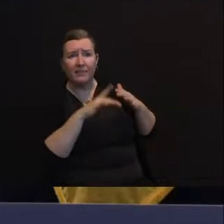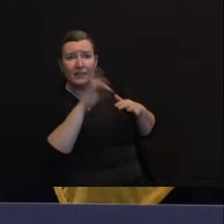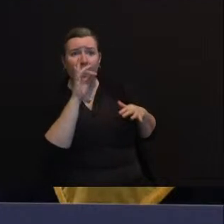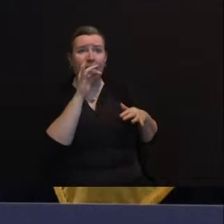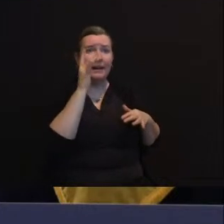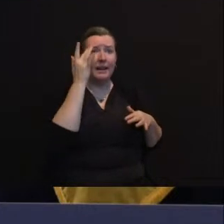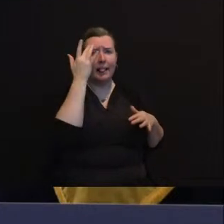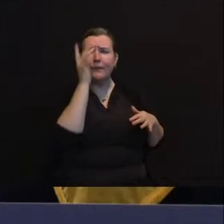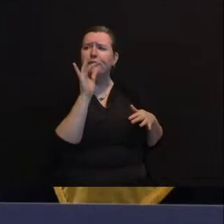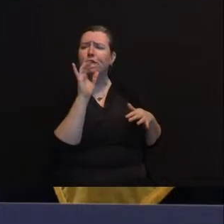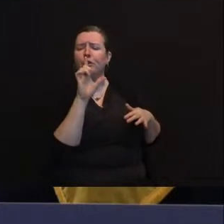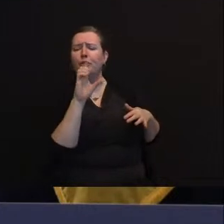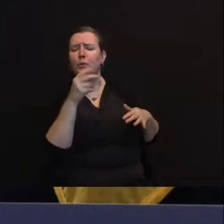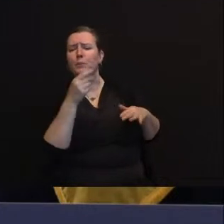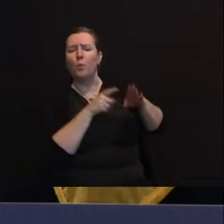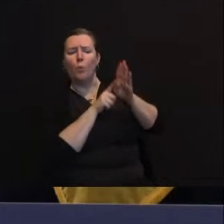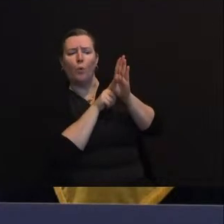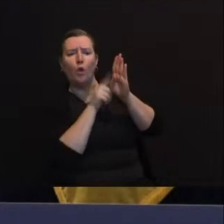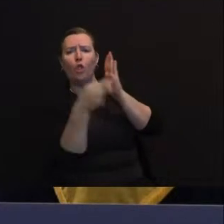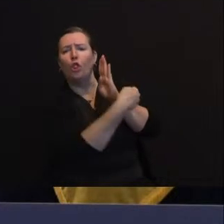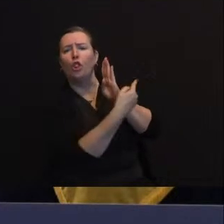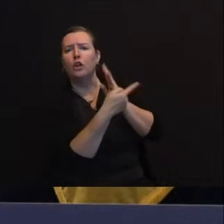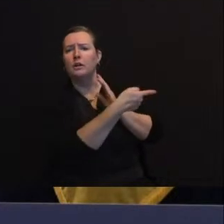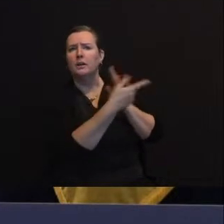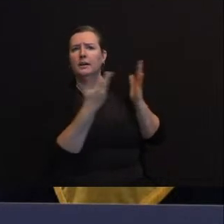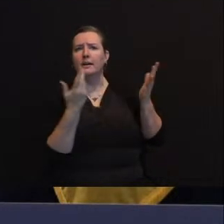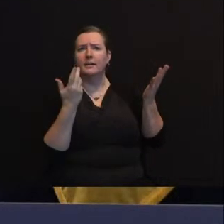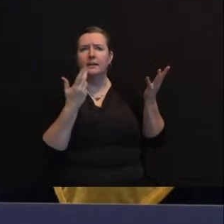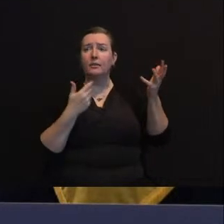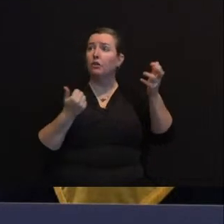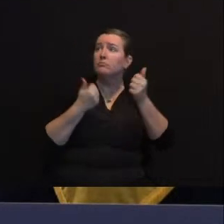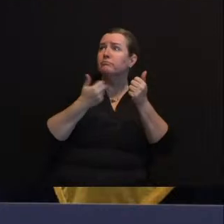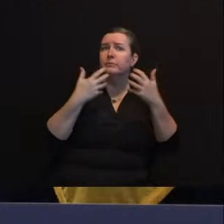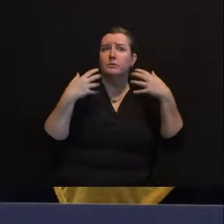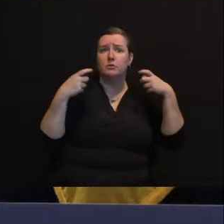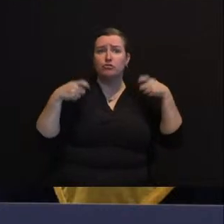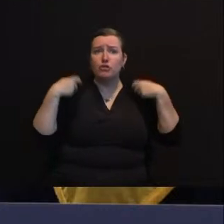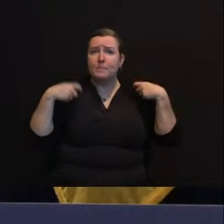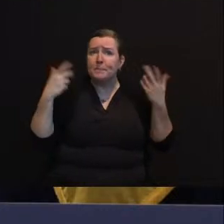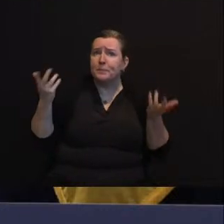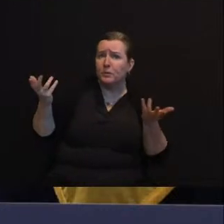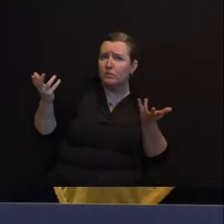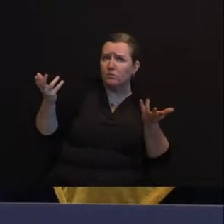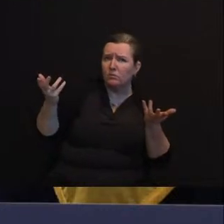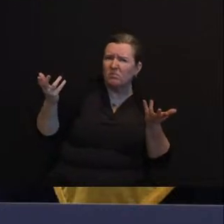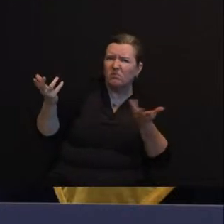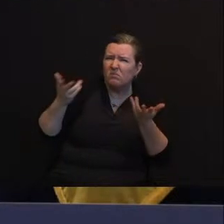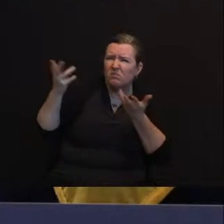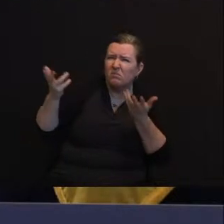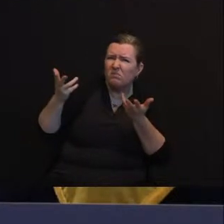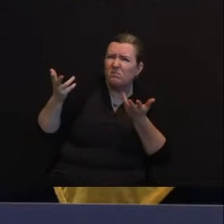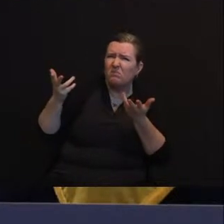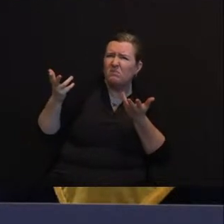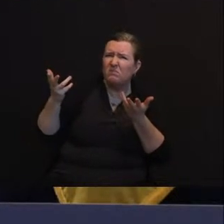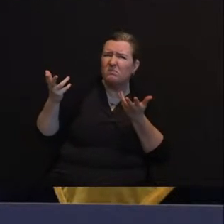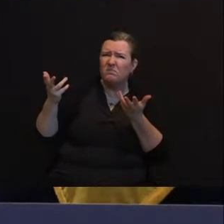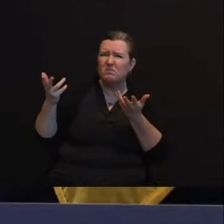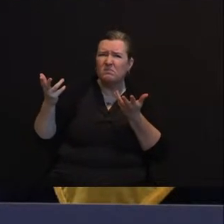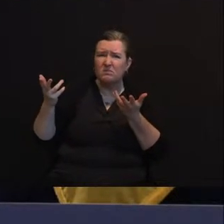after gyms and other venues that are allowed to be open under this indoor ban? Is that it?